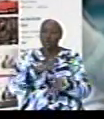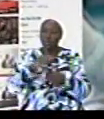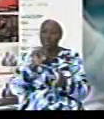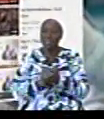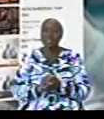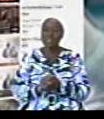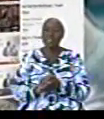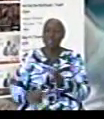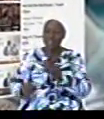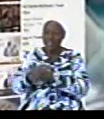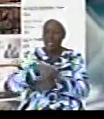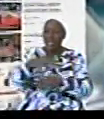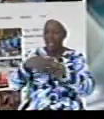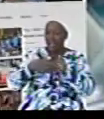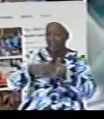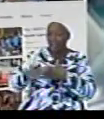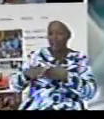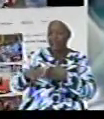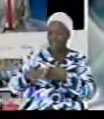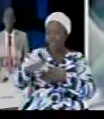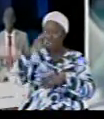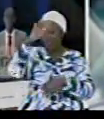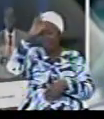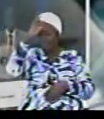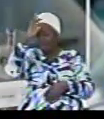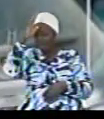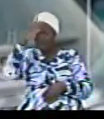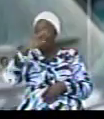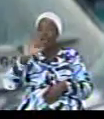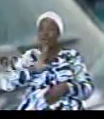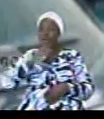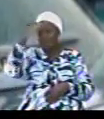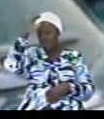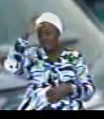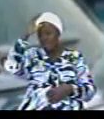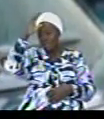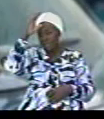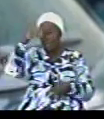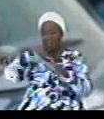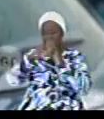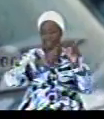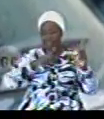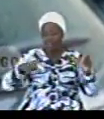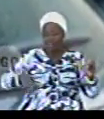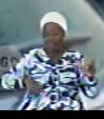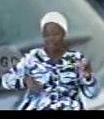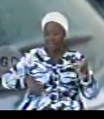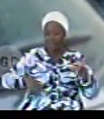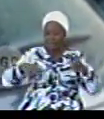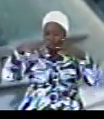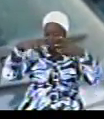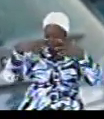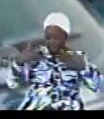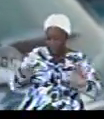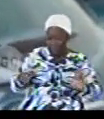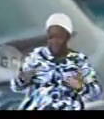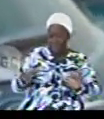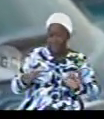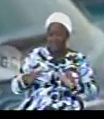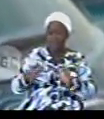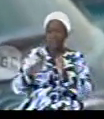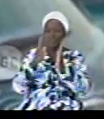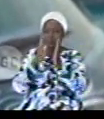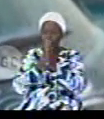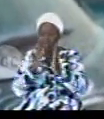day, after Daddy Kumuyi ministration, during the healing prayer period, he mentioned